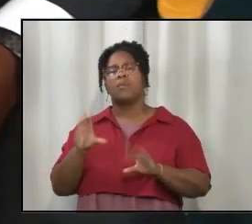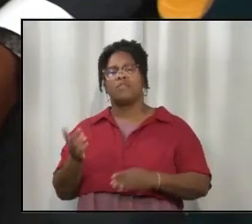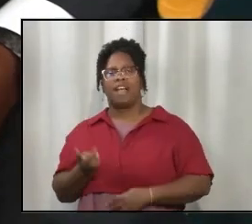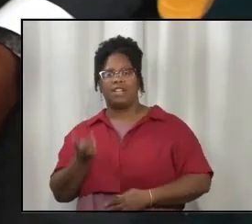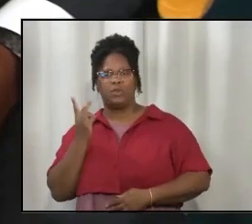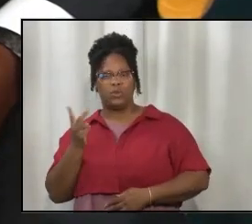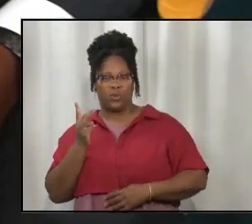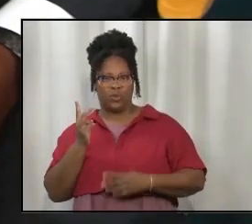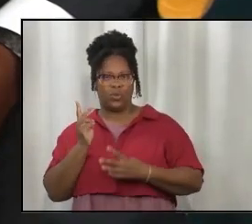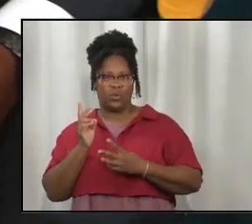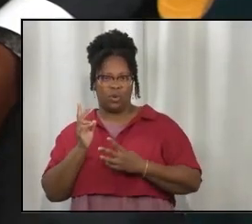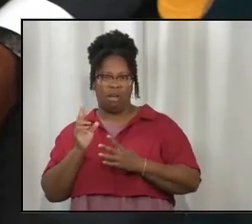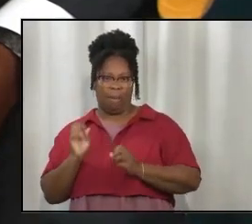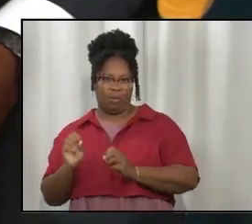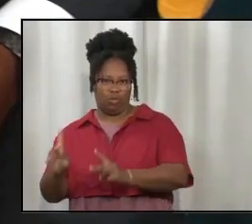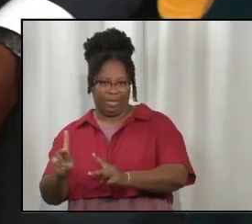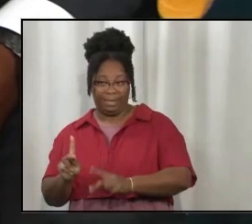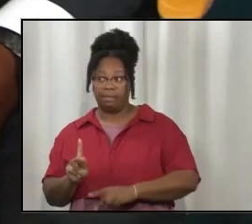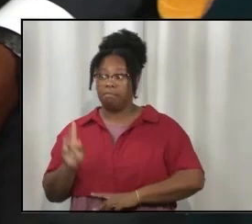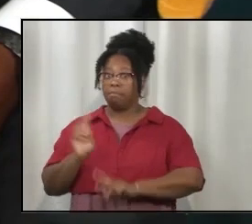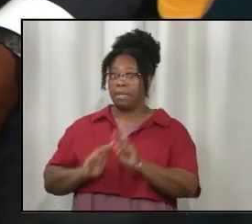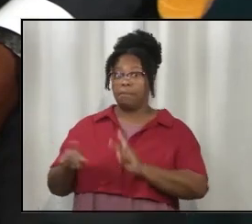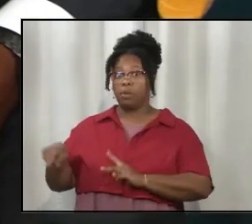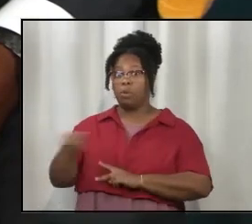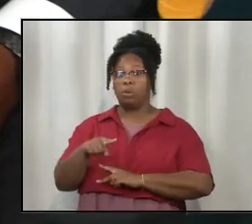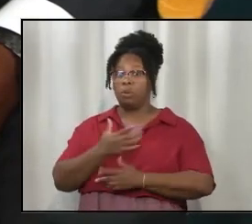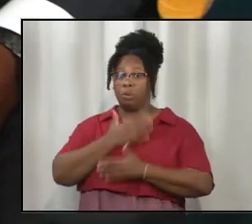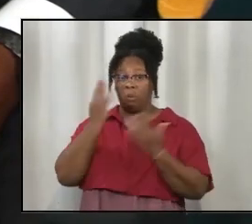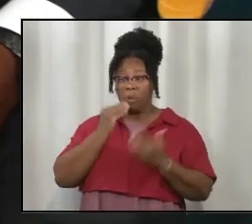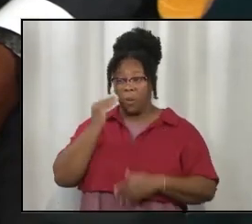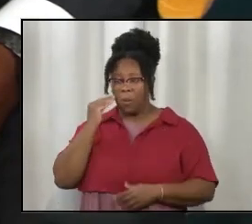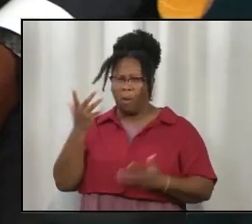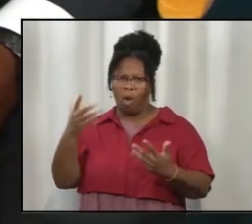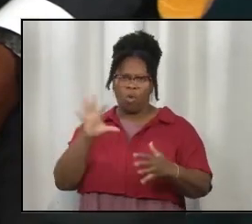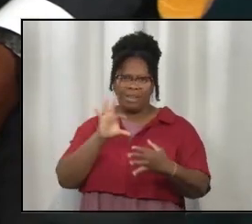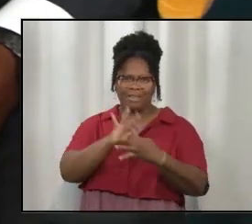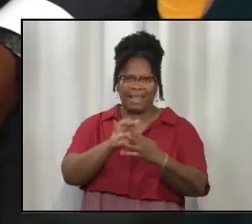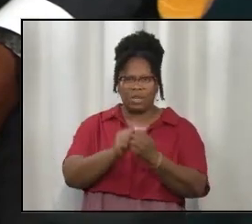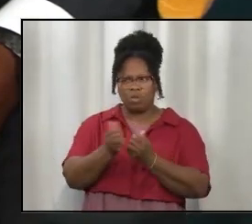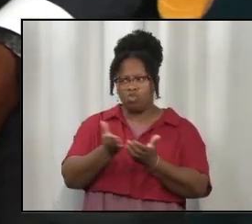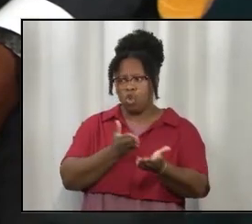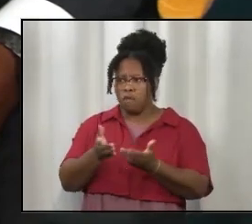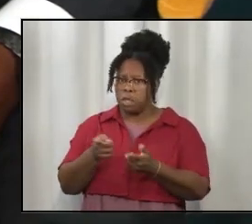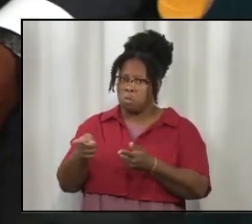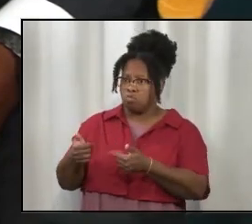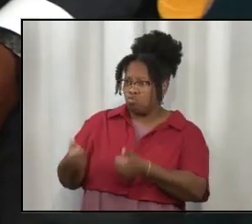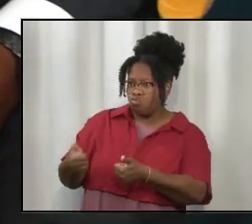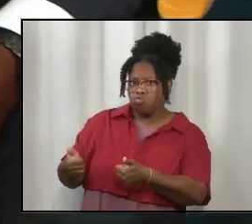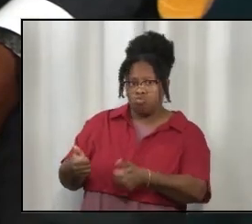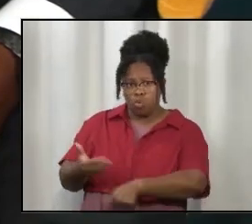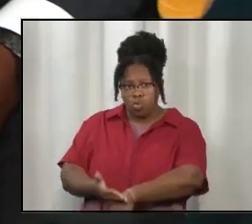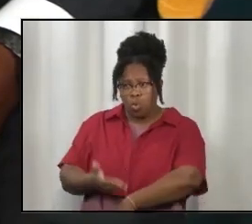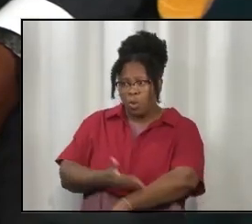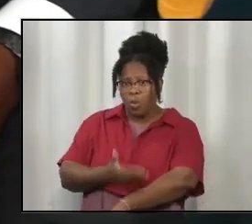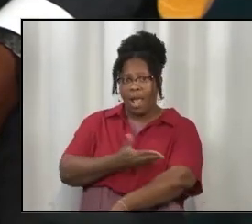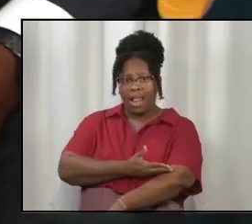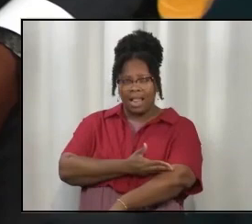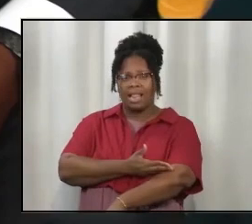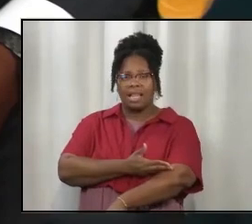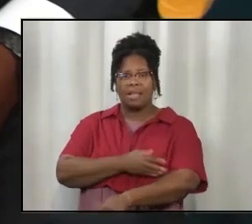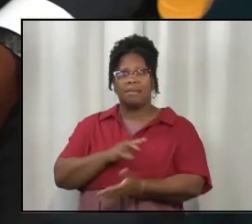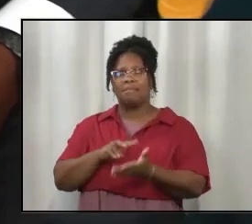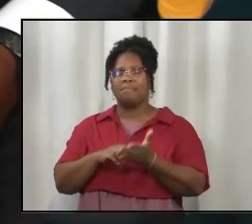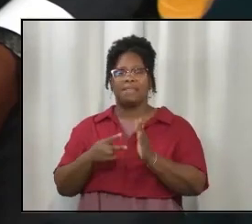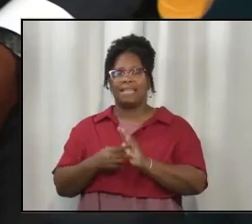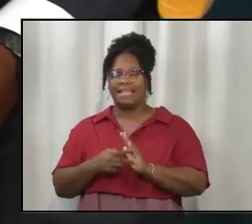homeless individuals who are already connected to services that are doing really well, it allows them to eliminate some of their